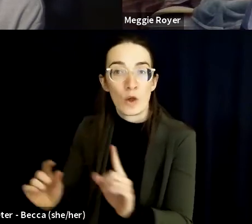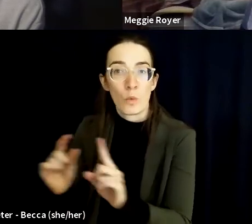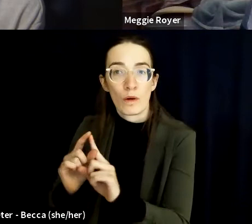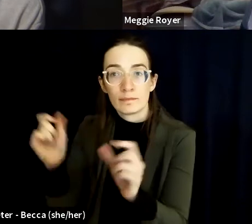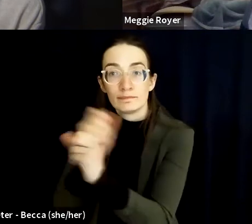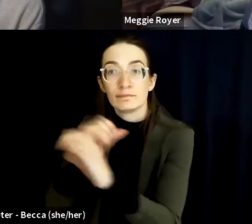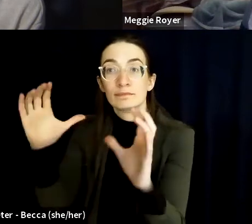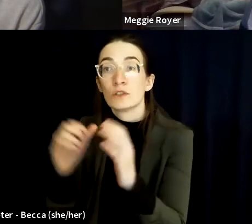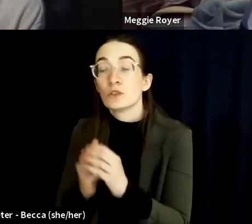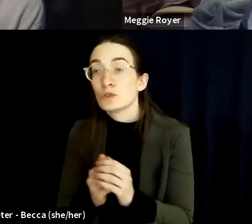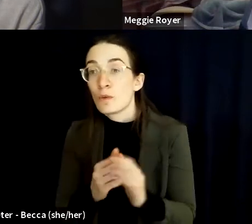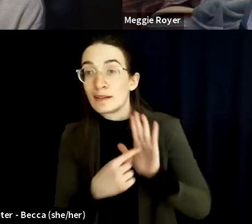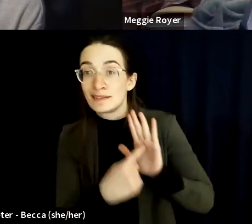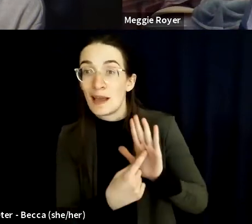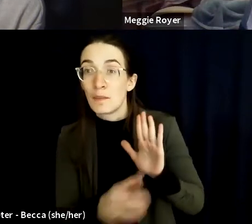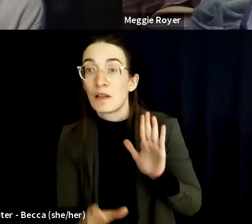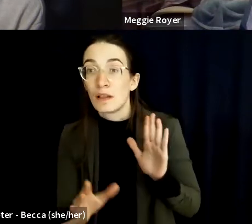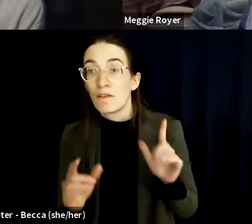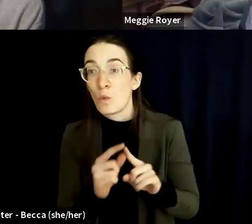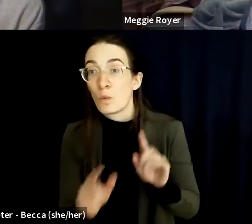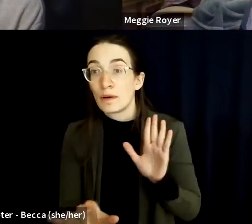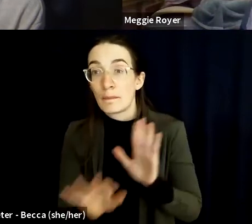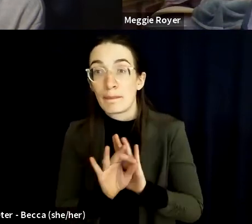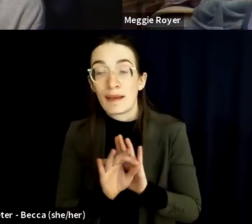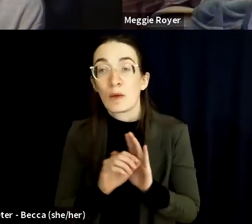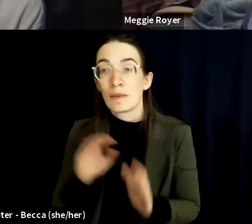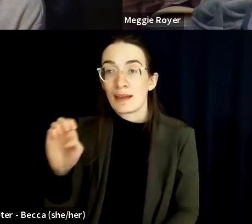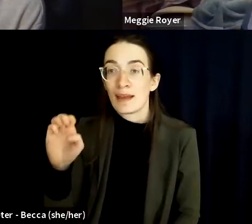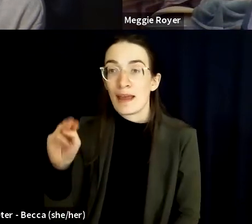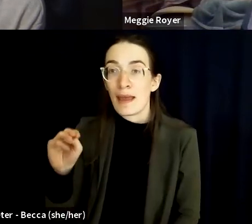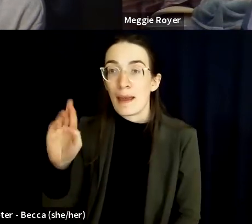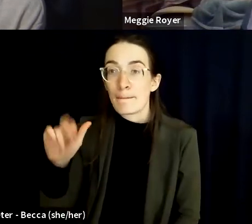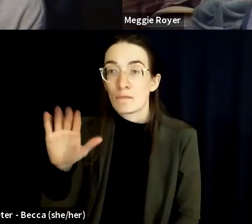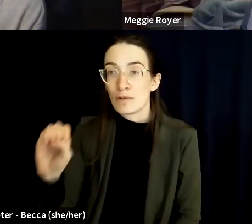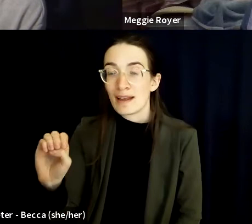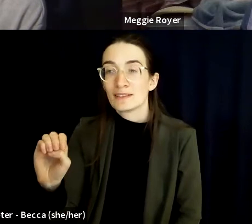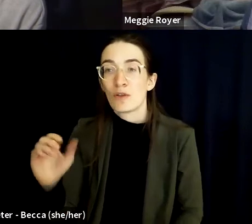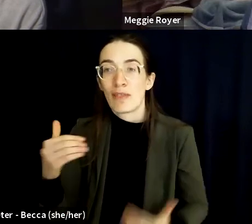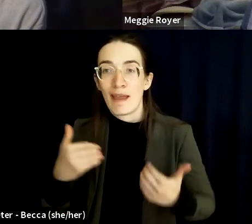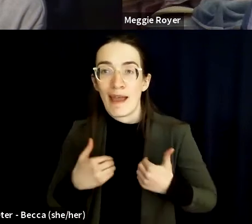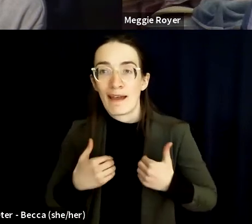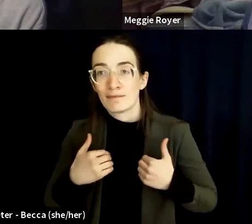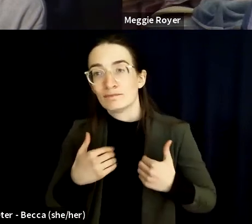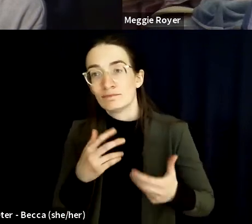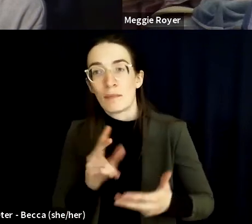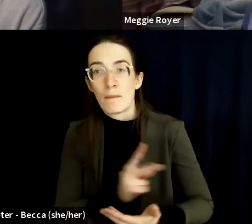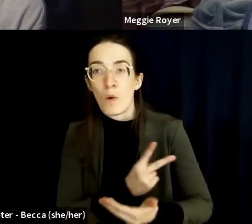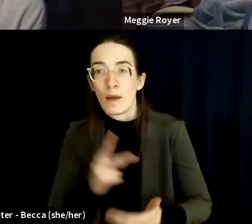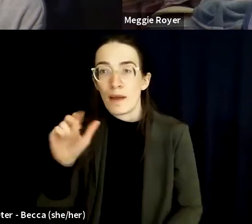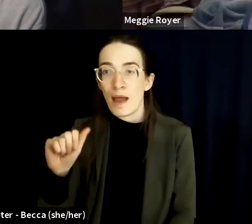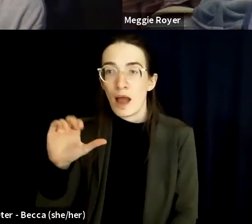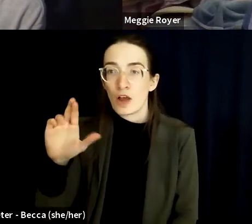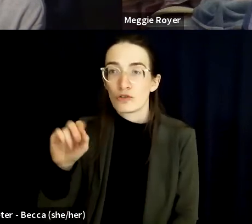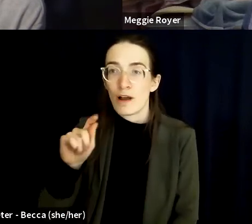word that someone chose for 2021 is embrace. And they made an acrostic out of it. So they chose